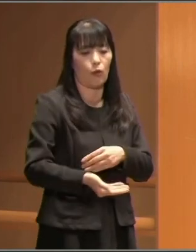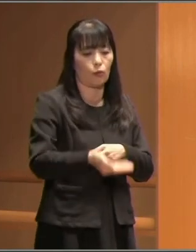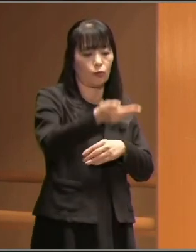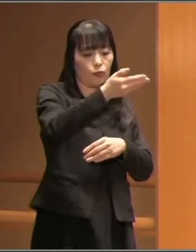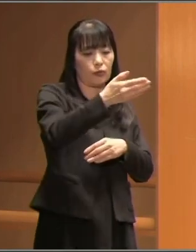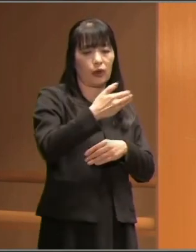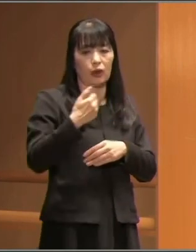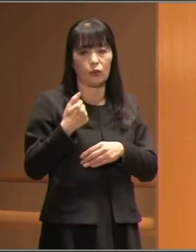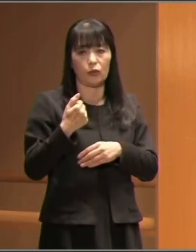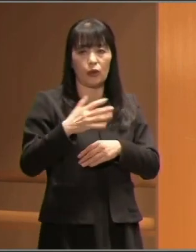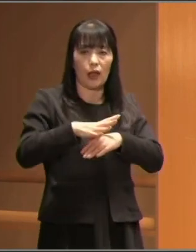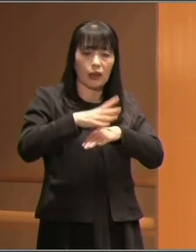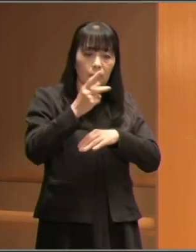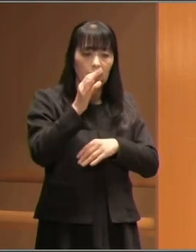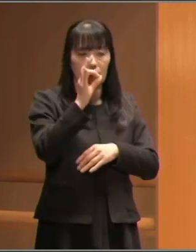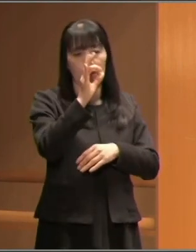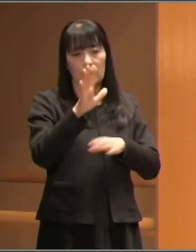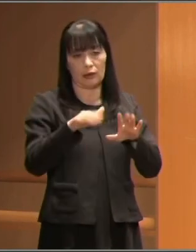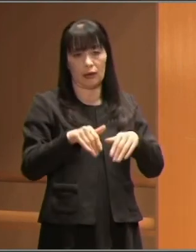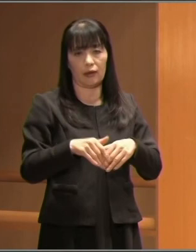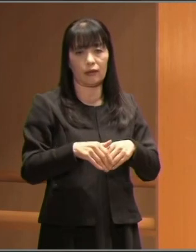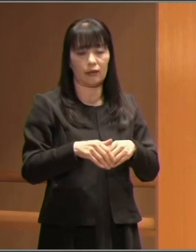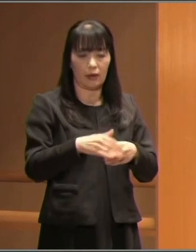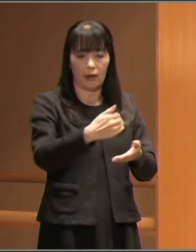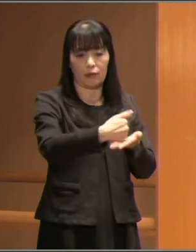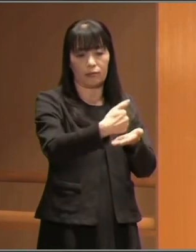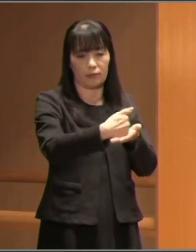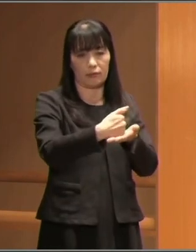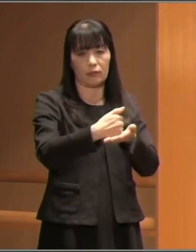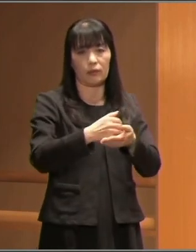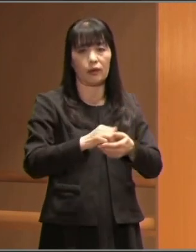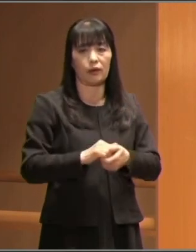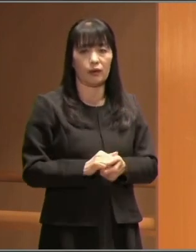at the bonnet that can be lifted by hand.